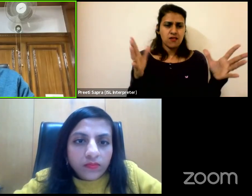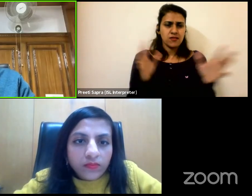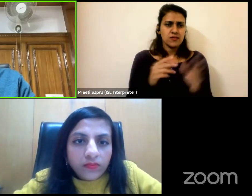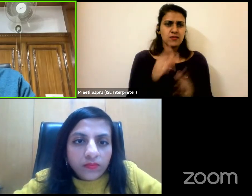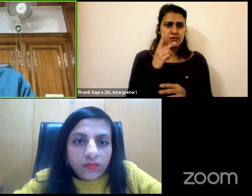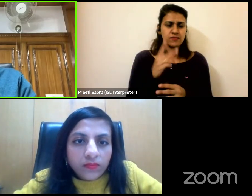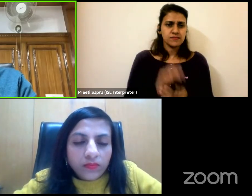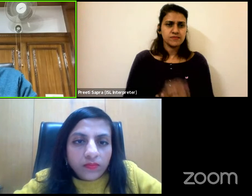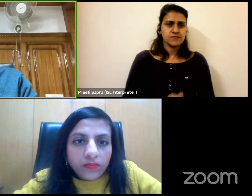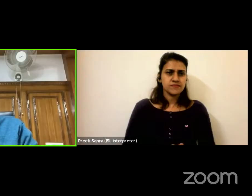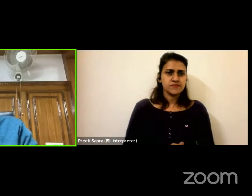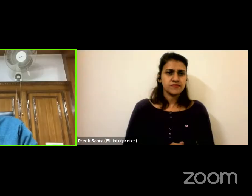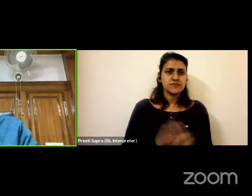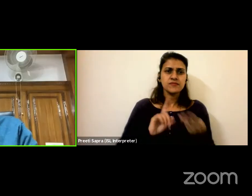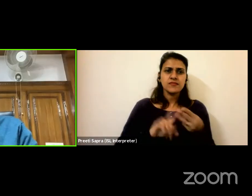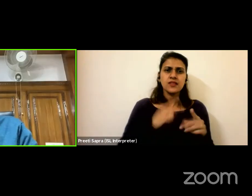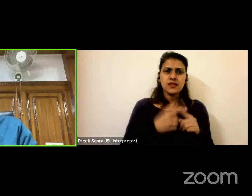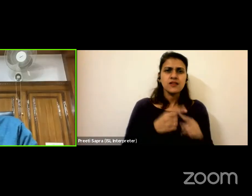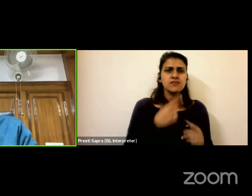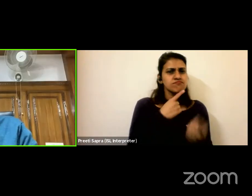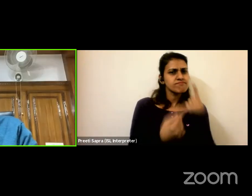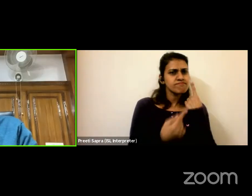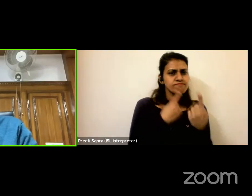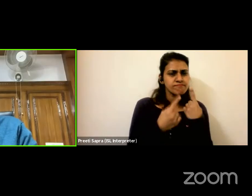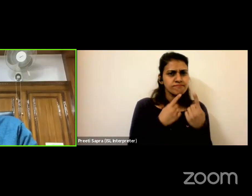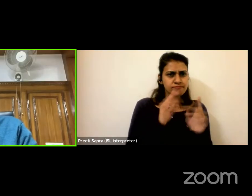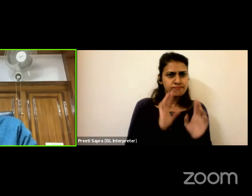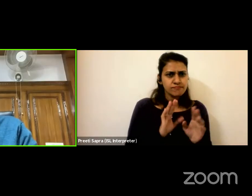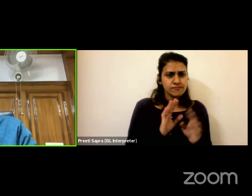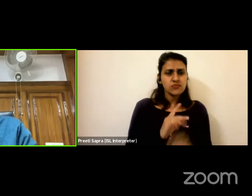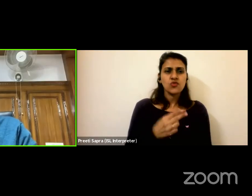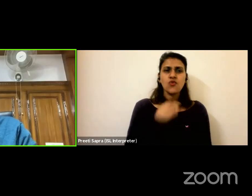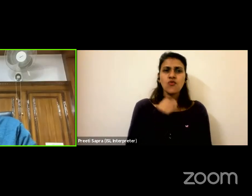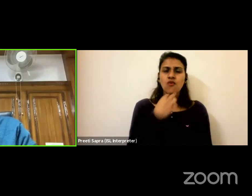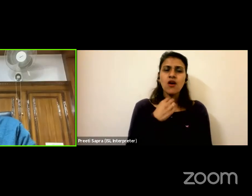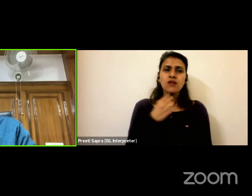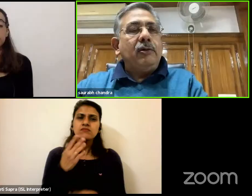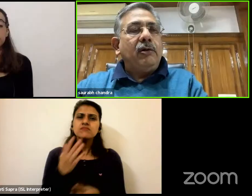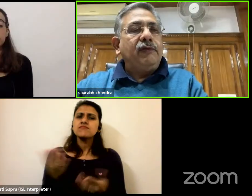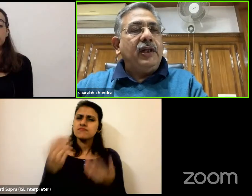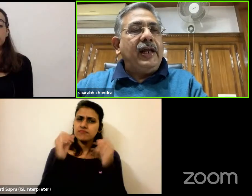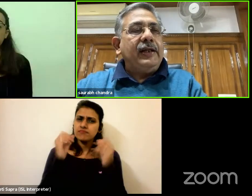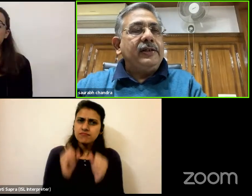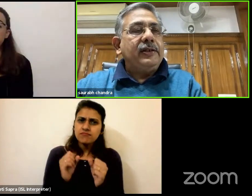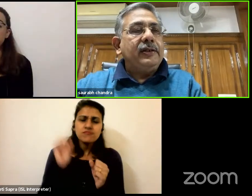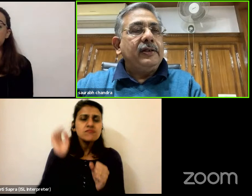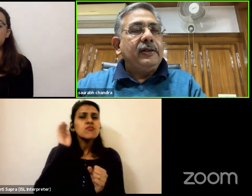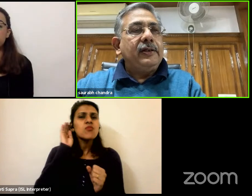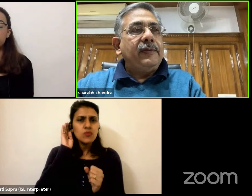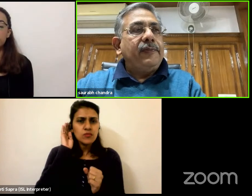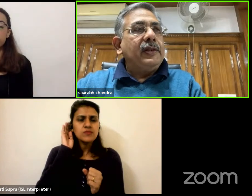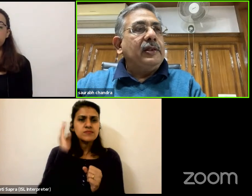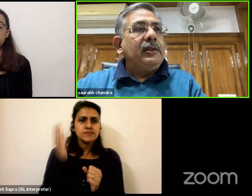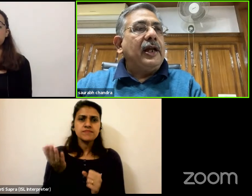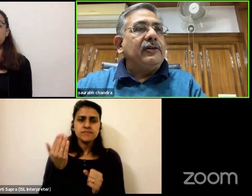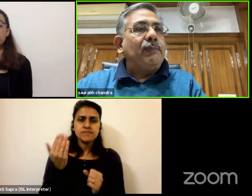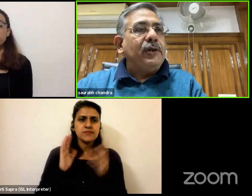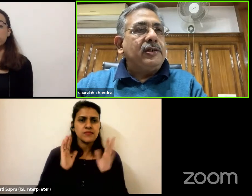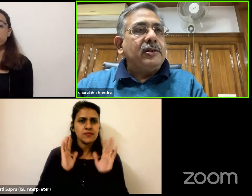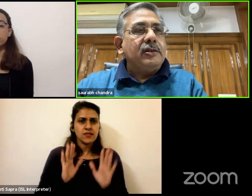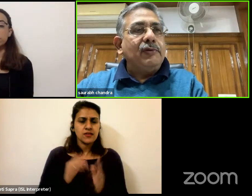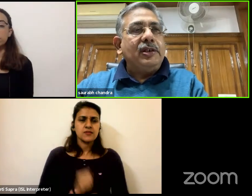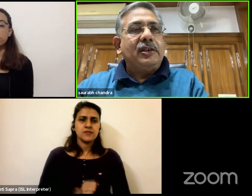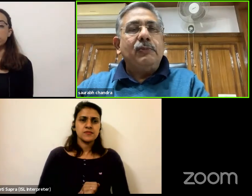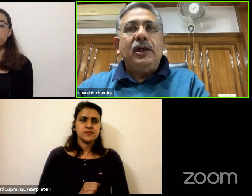experts on the issues get a seat on the table and their voices are heard. And the law of the land, the Right